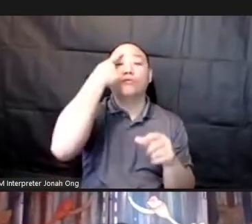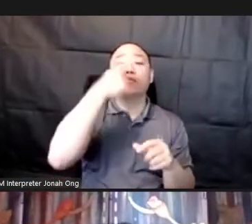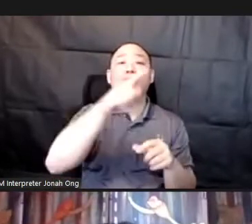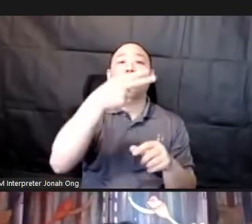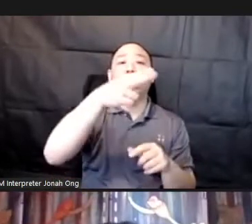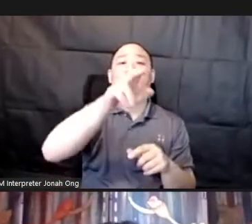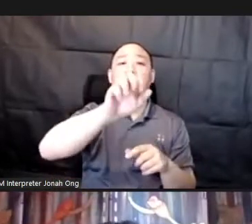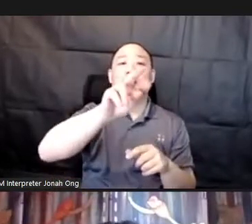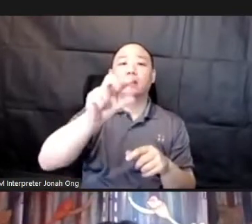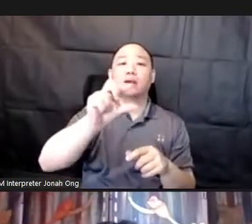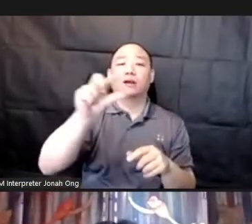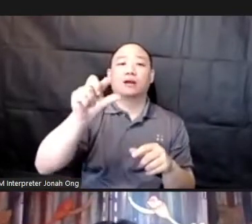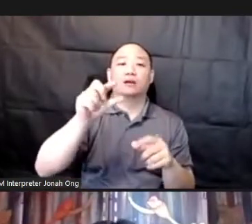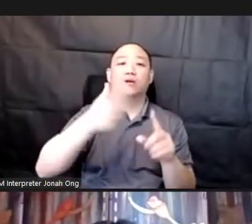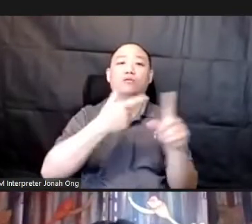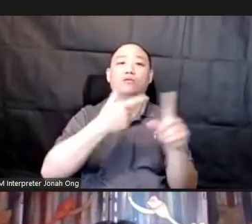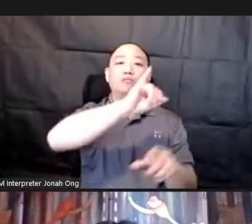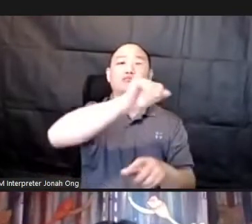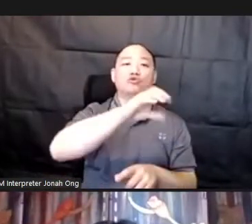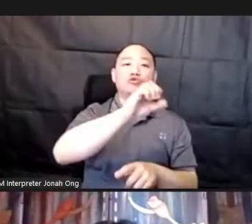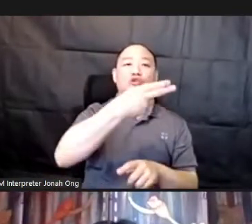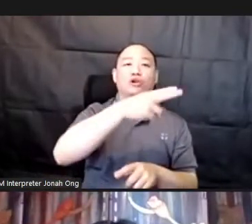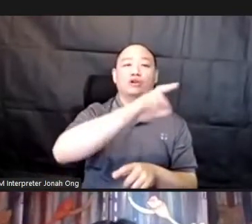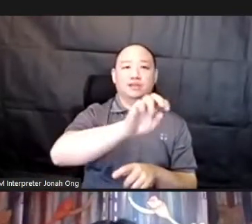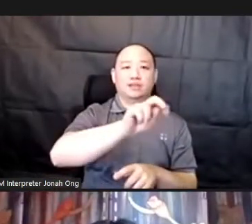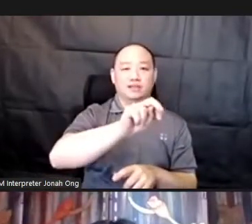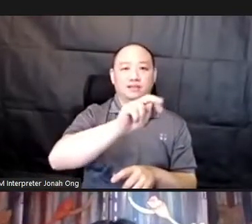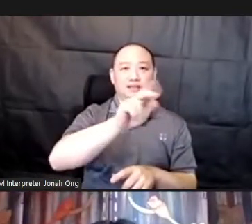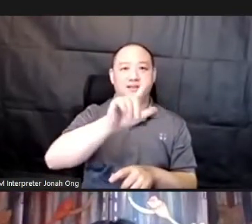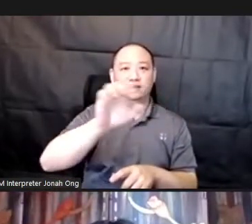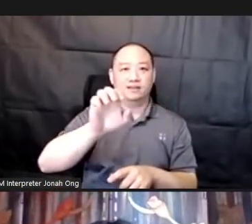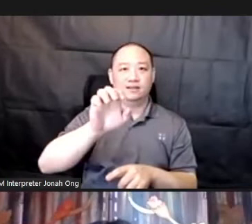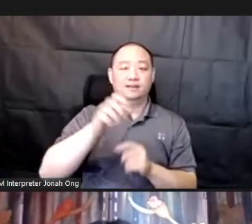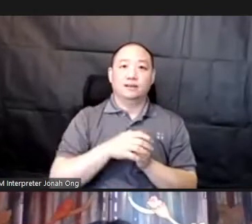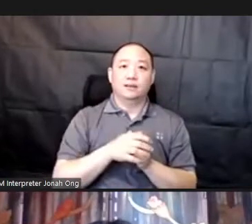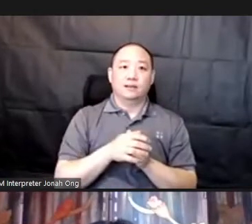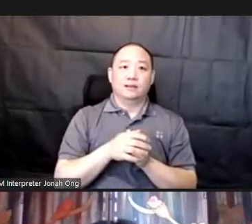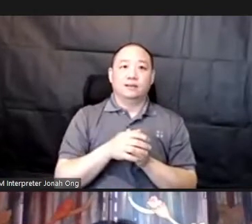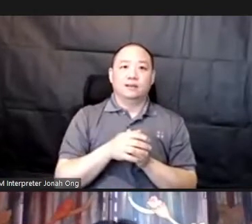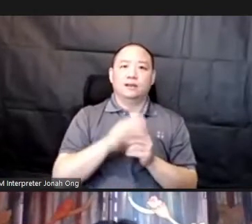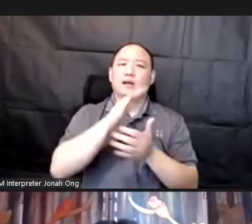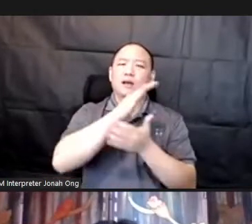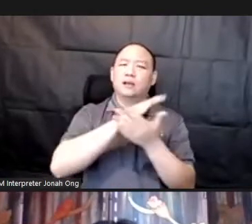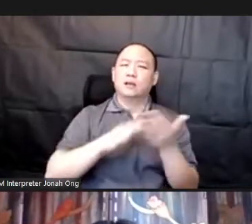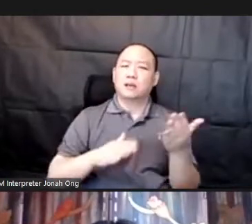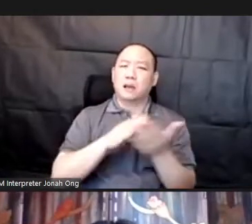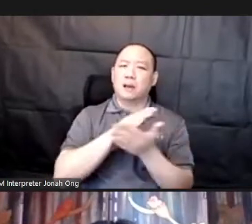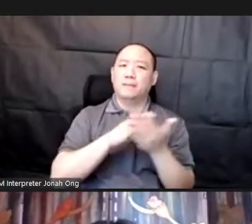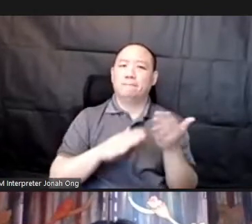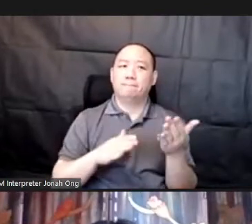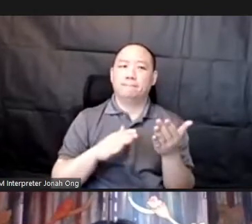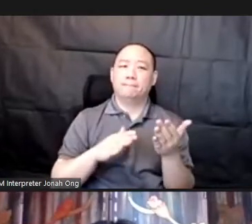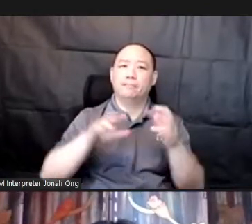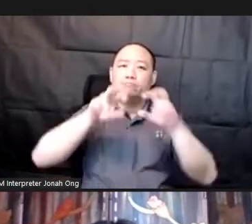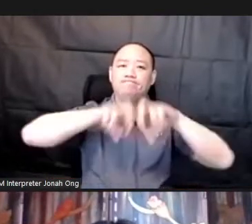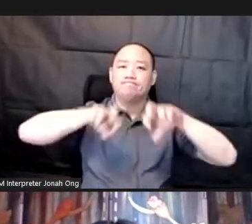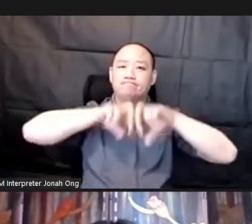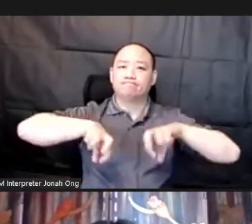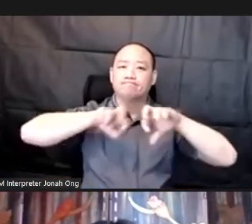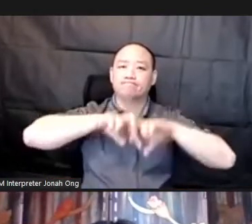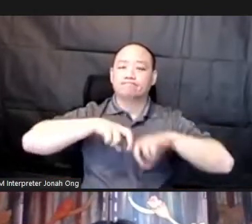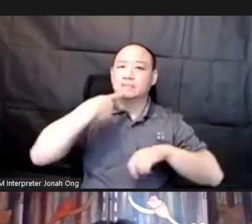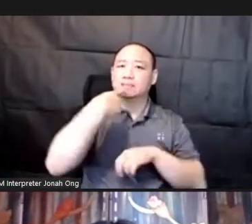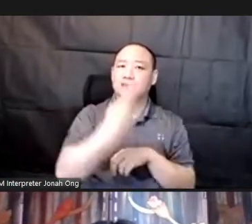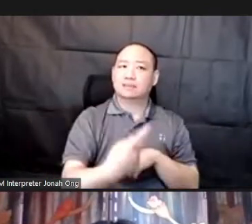Lee. He asked, there are statistical evidence suggesting that fishnets are the most significant factor of sea pollution. To